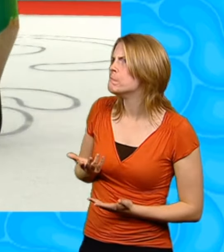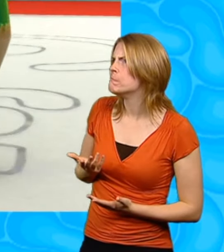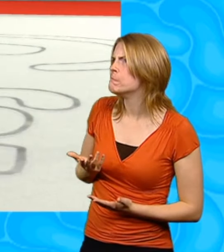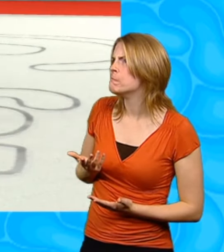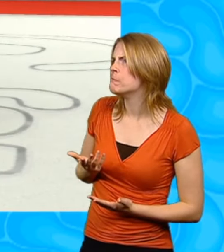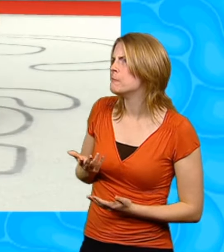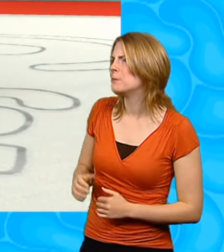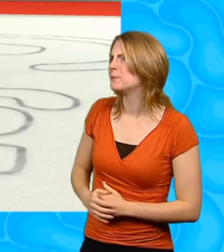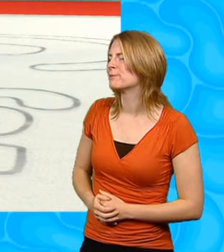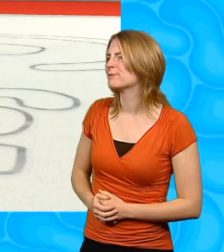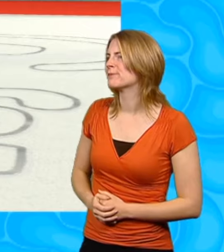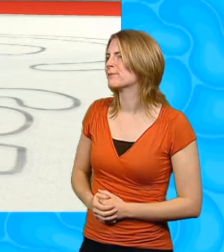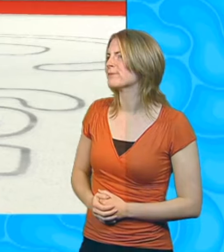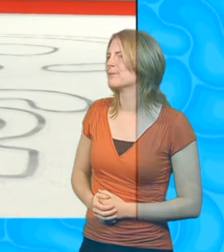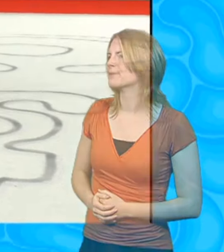What could it be?